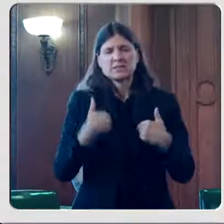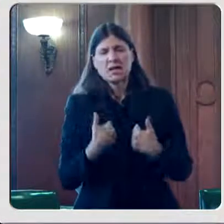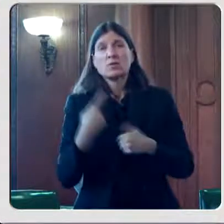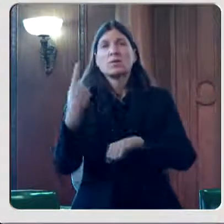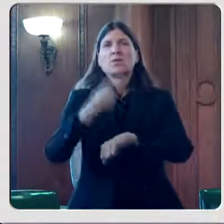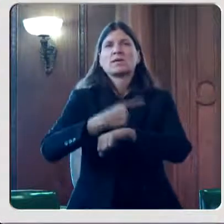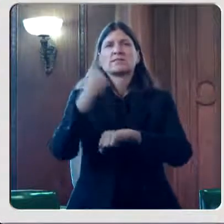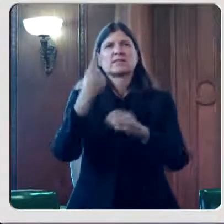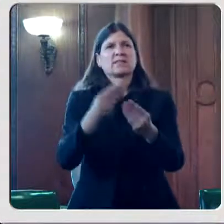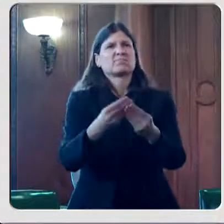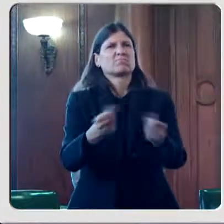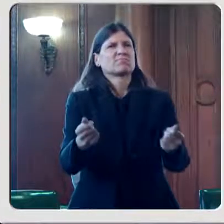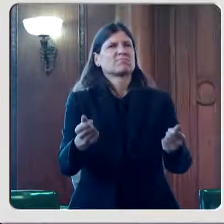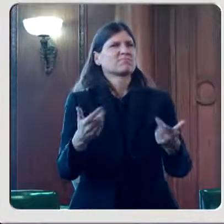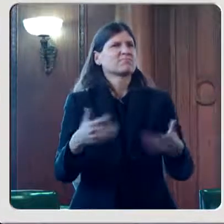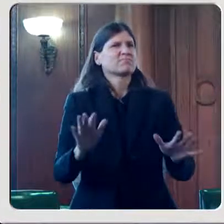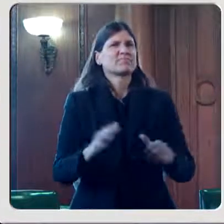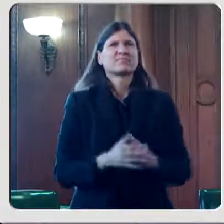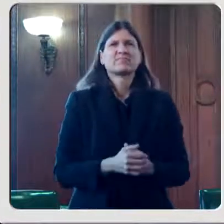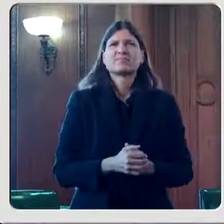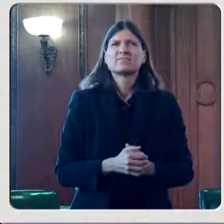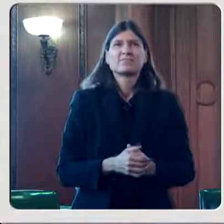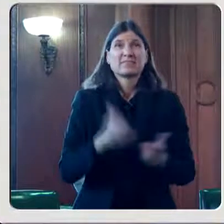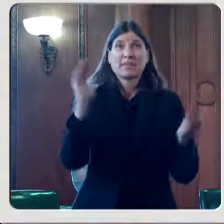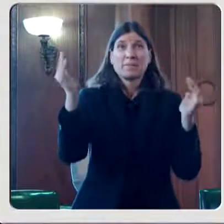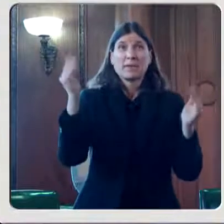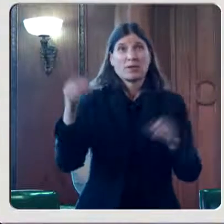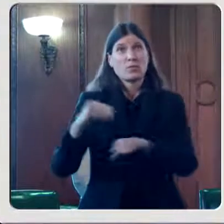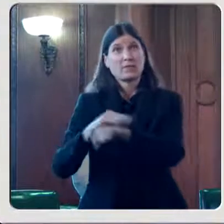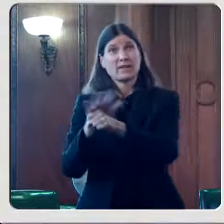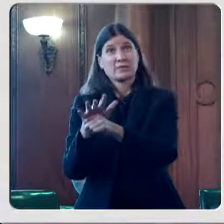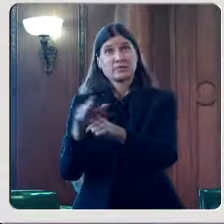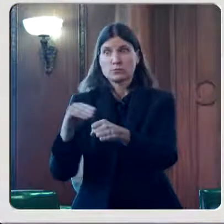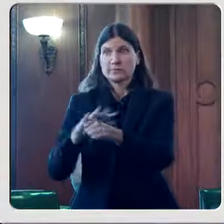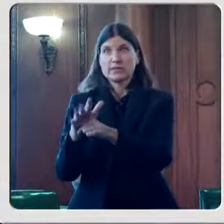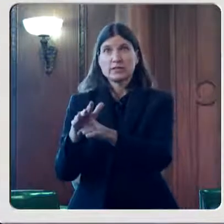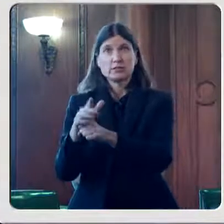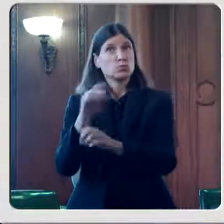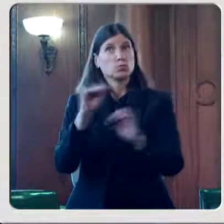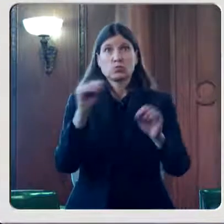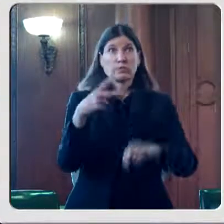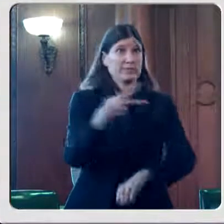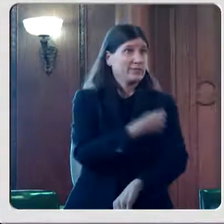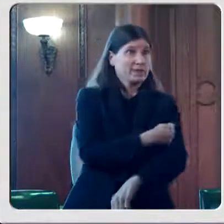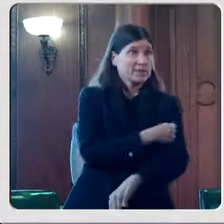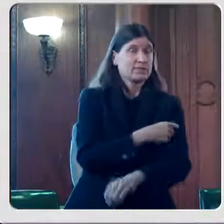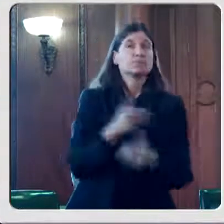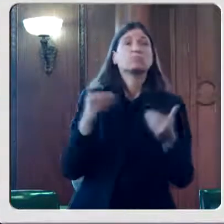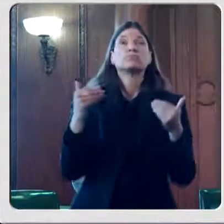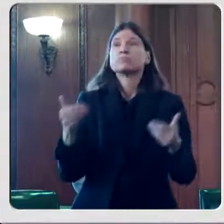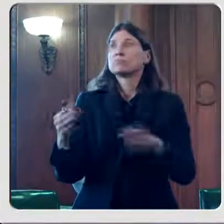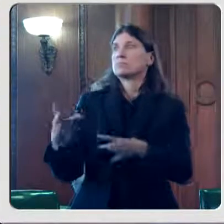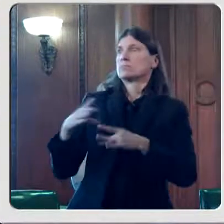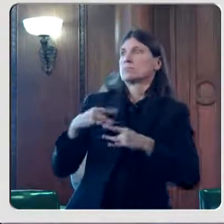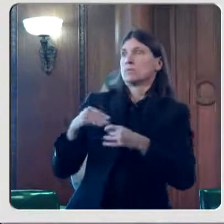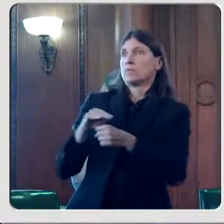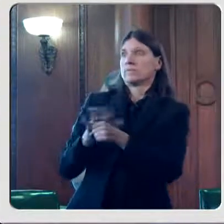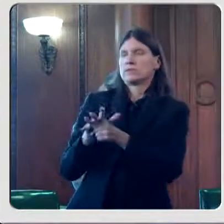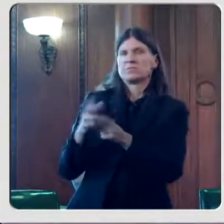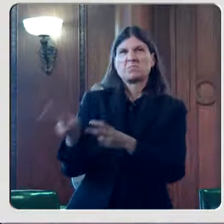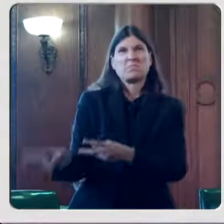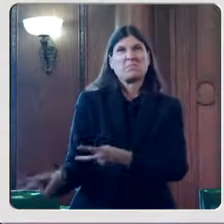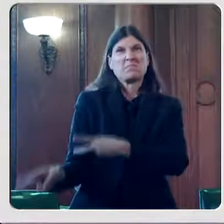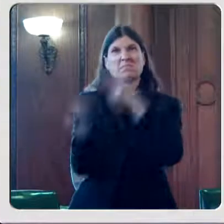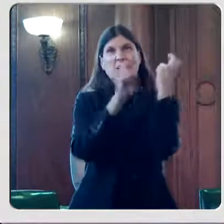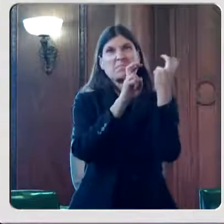getting COVID-19. I would urge people to consider that the more people know about science and medicine,